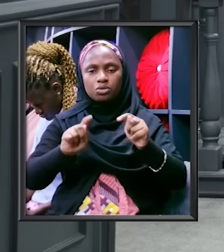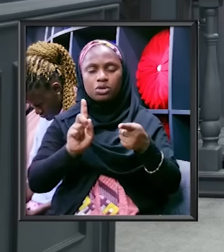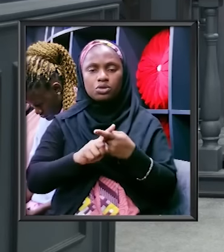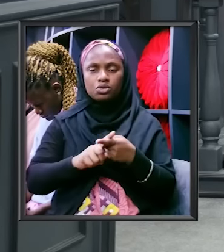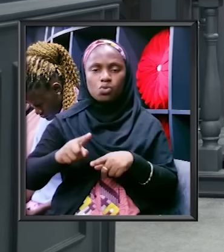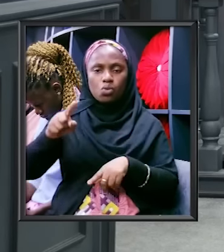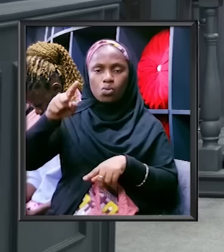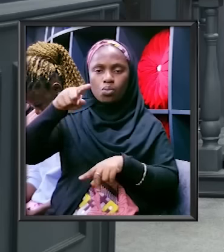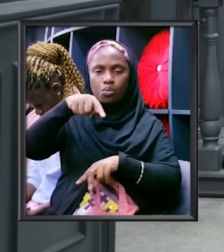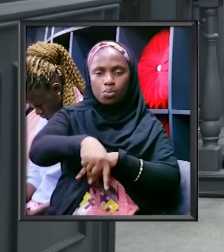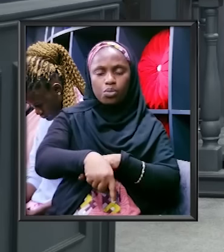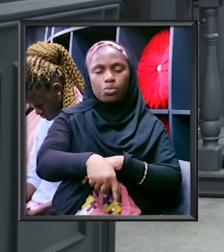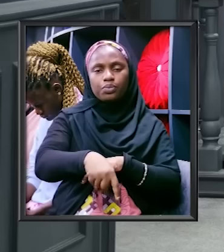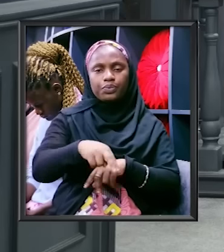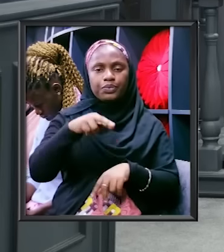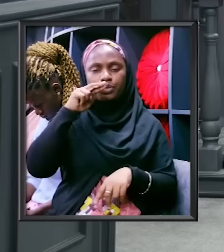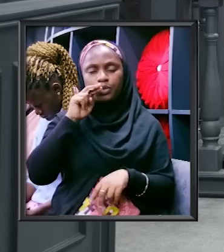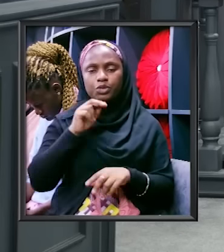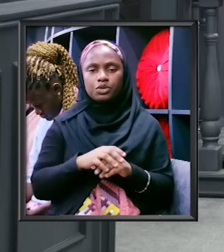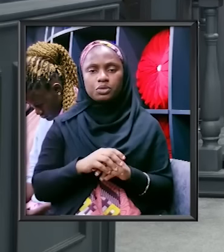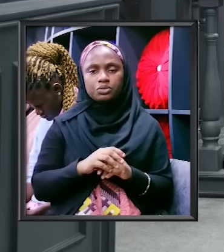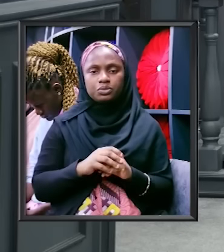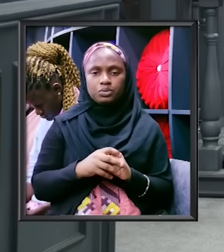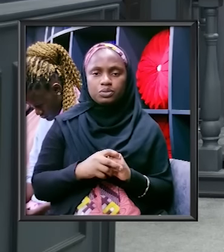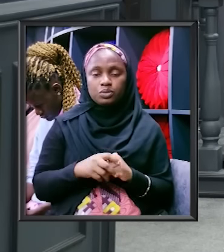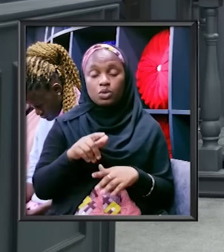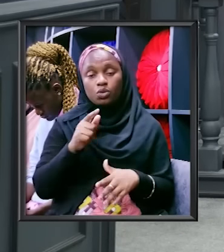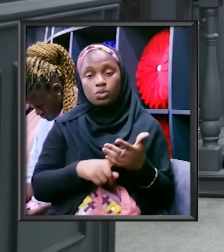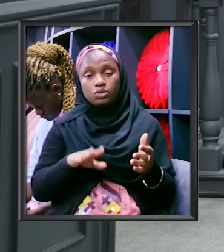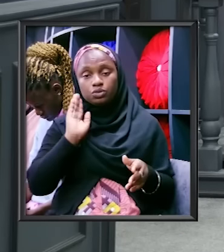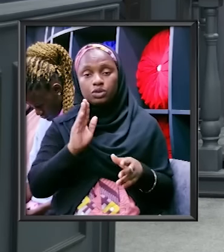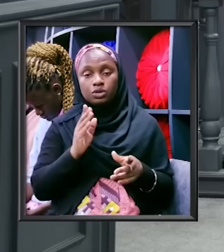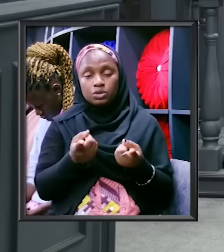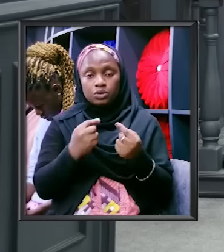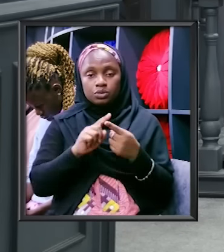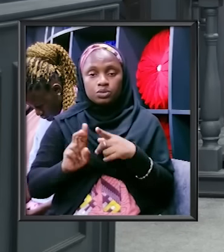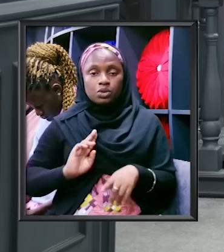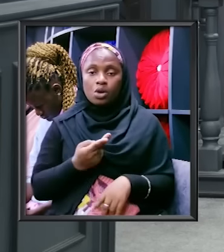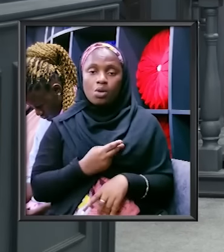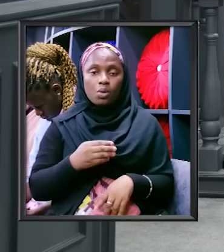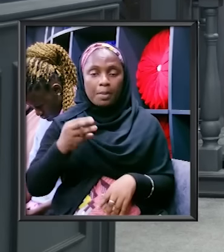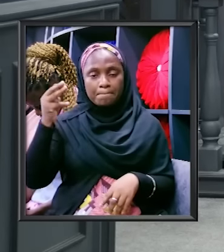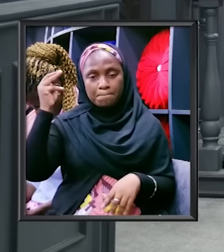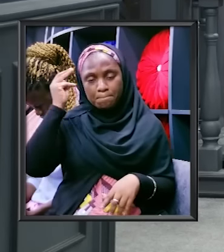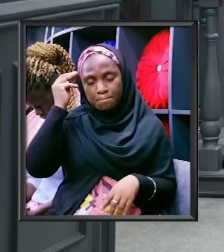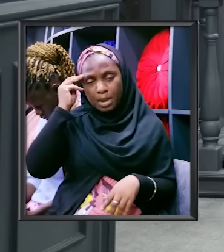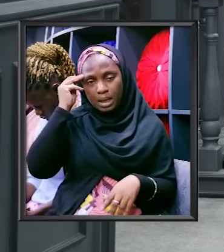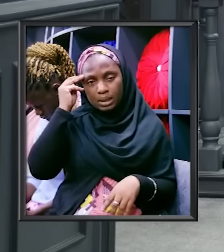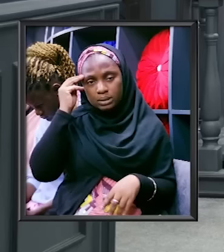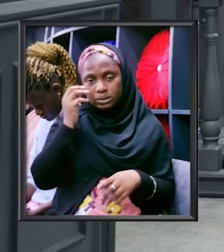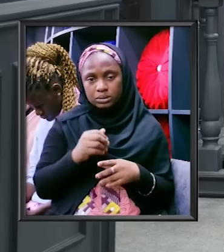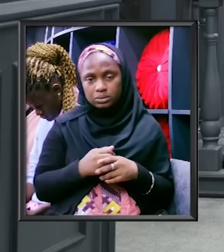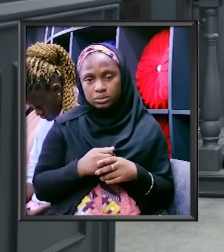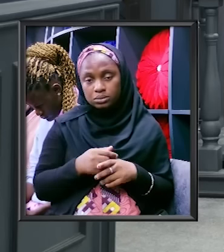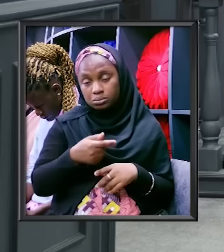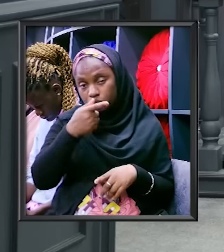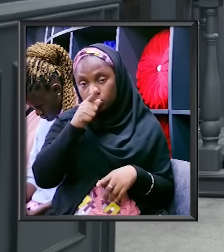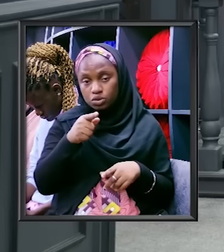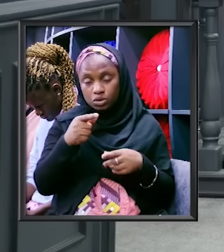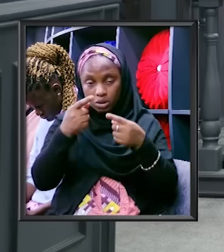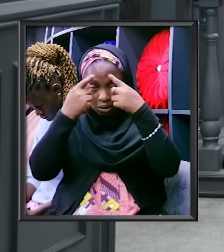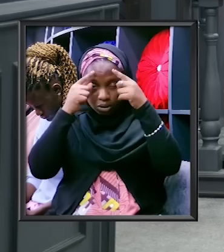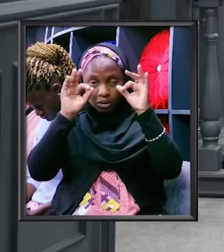If you no do that one, waiting go come our mind. Because you can decide what